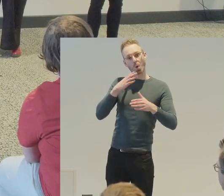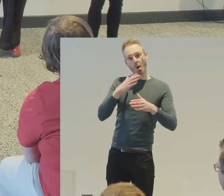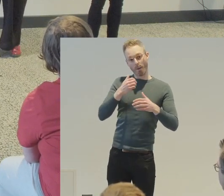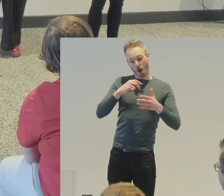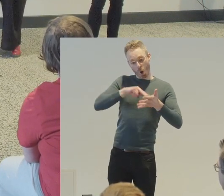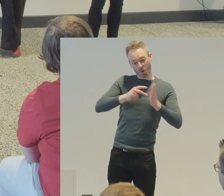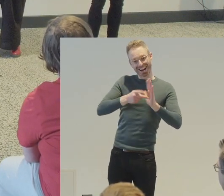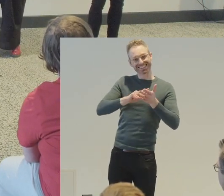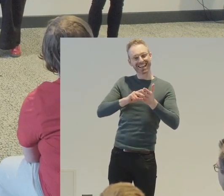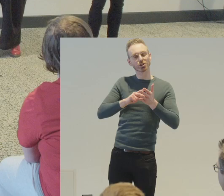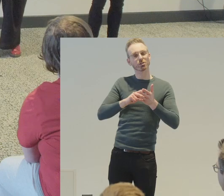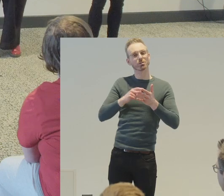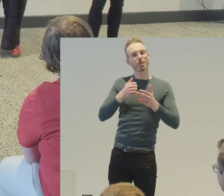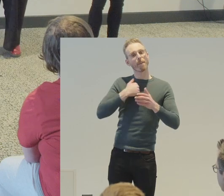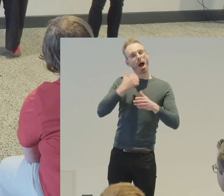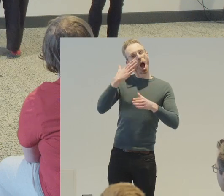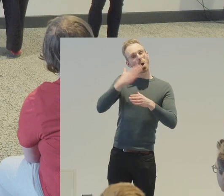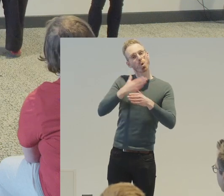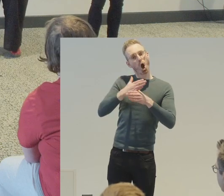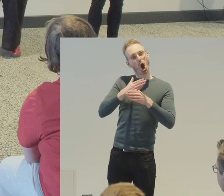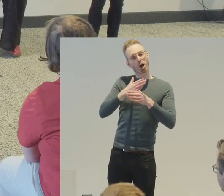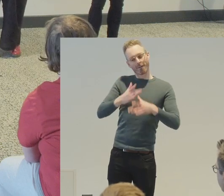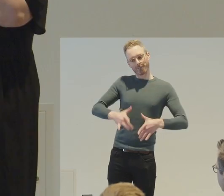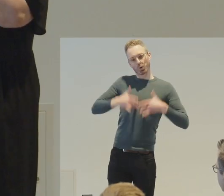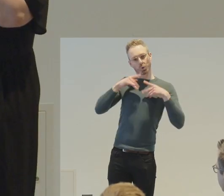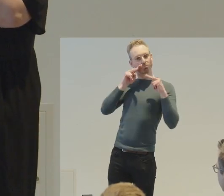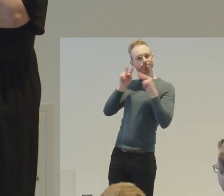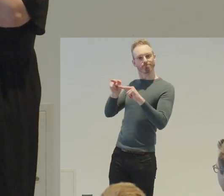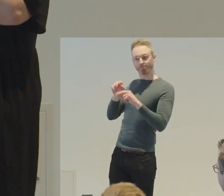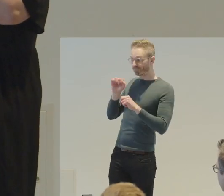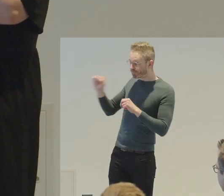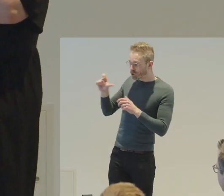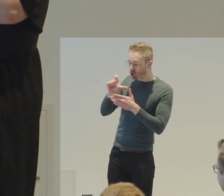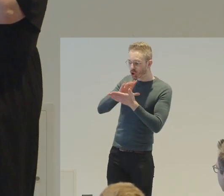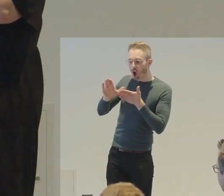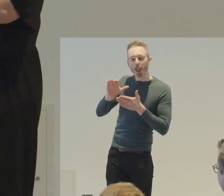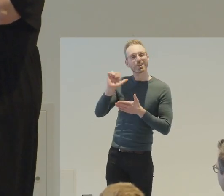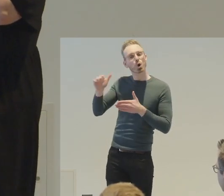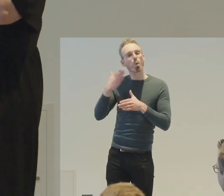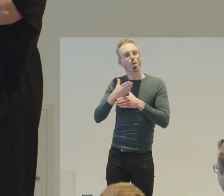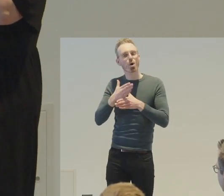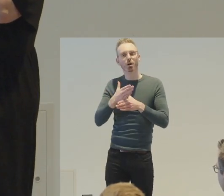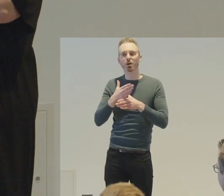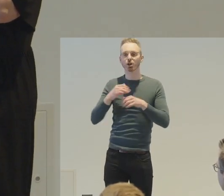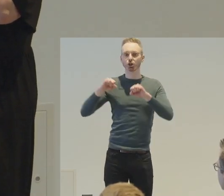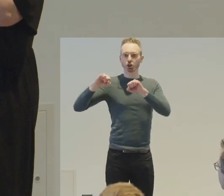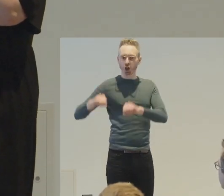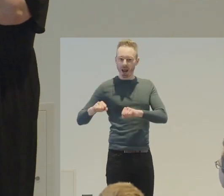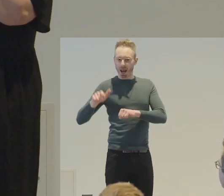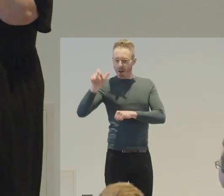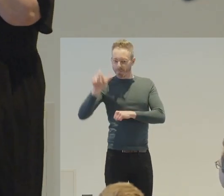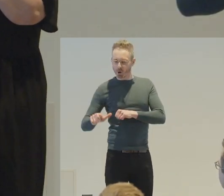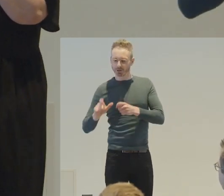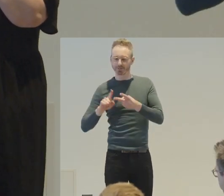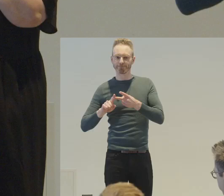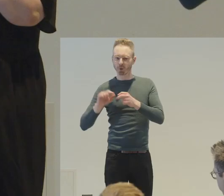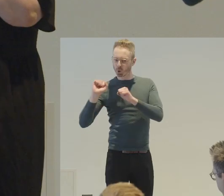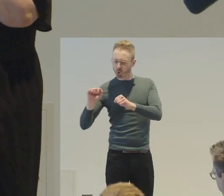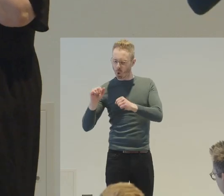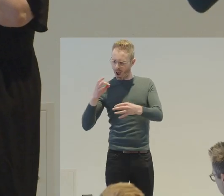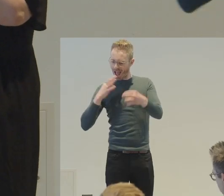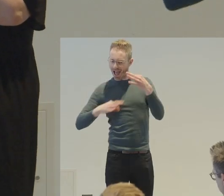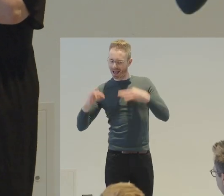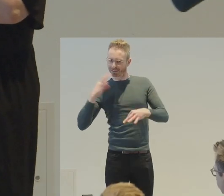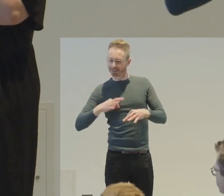that Charlene's work as chair and as an artist really sort of has transformed the way that